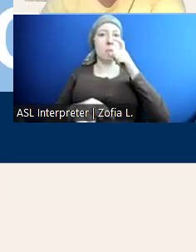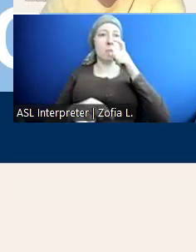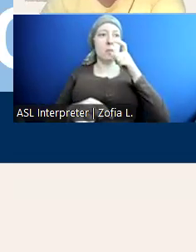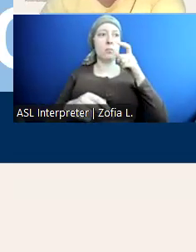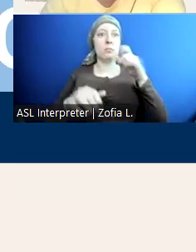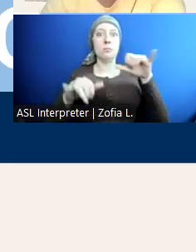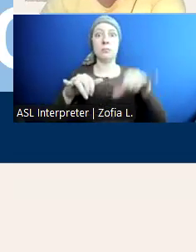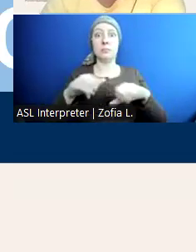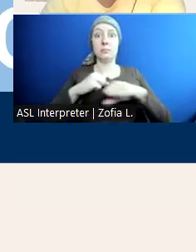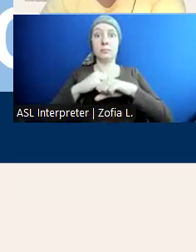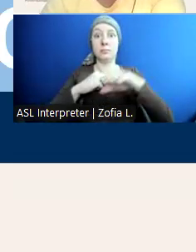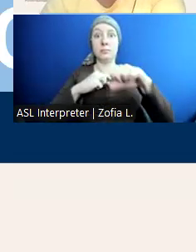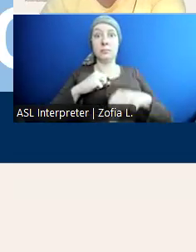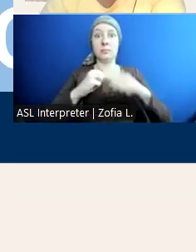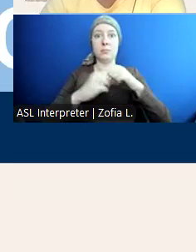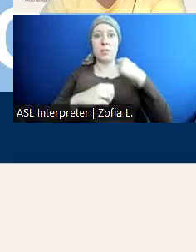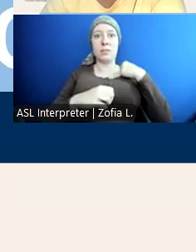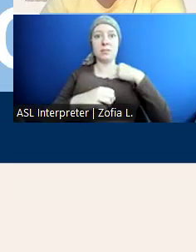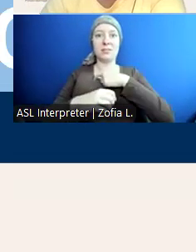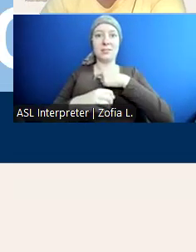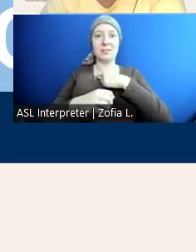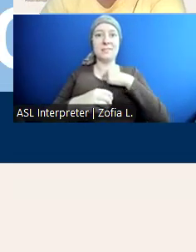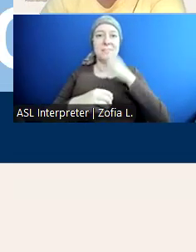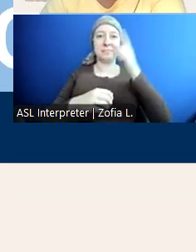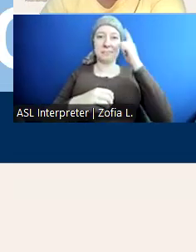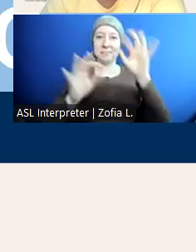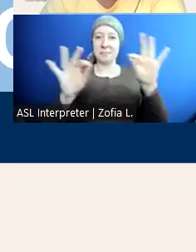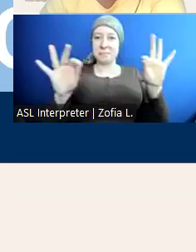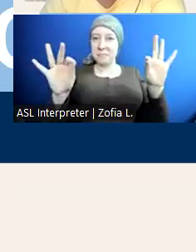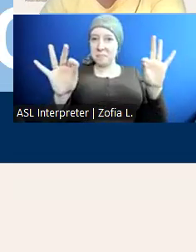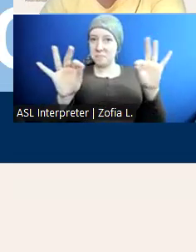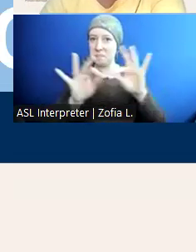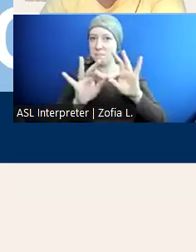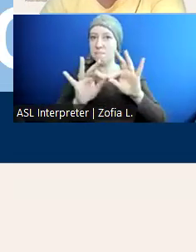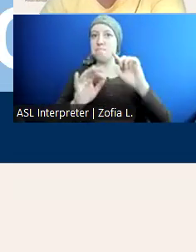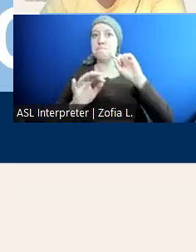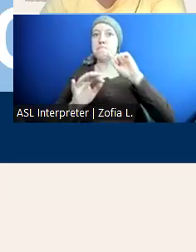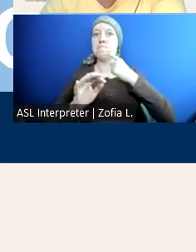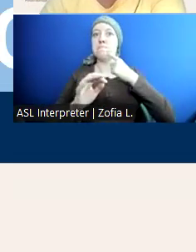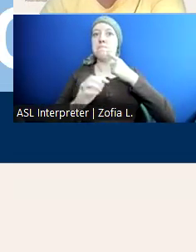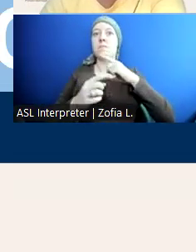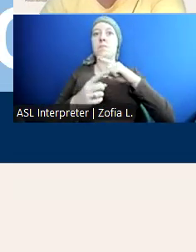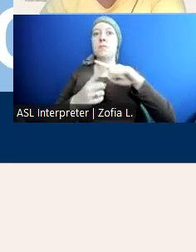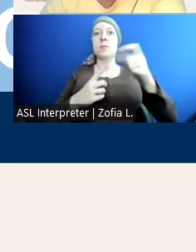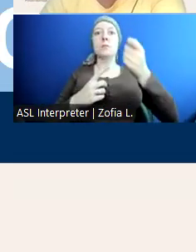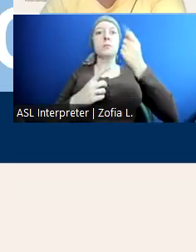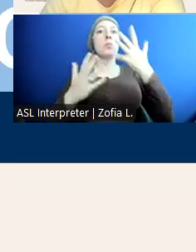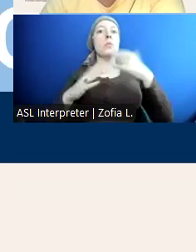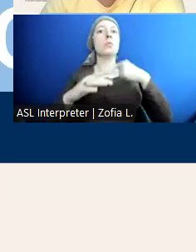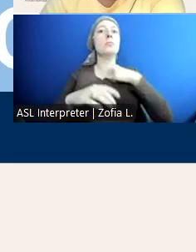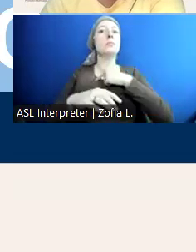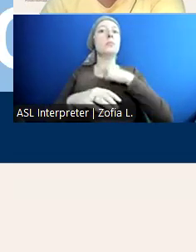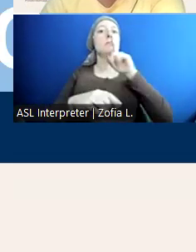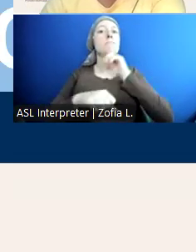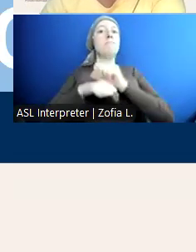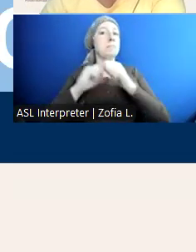have stayed with us, I think it's really critical to understand the what we truly mean when we use